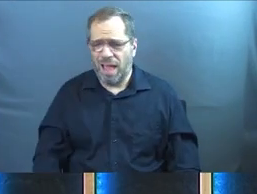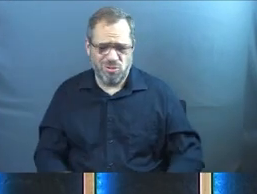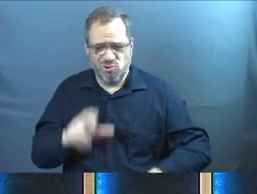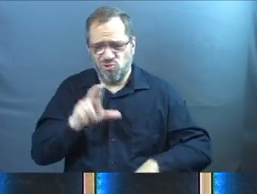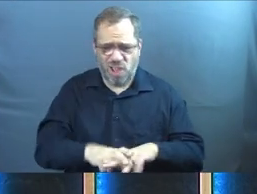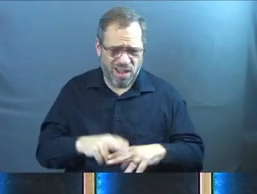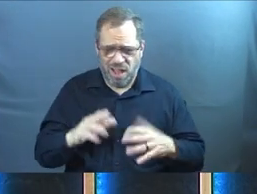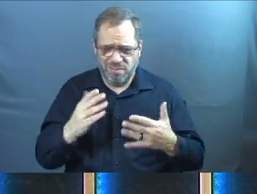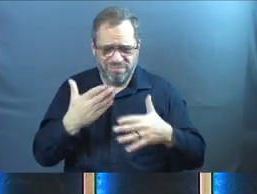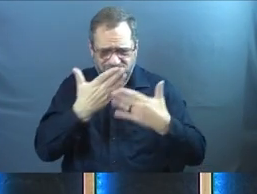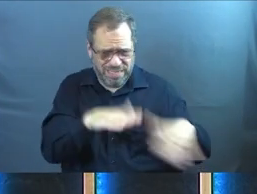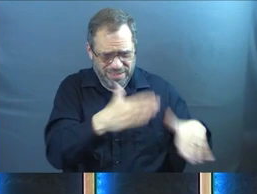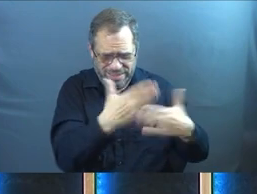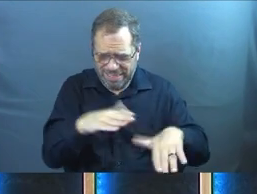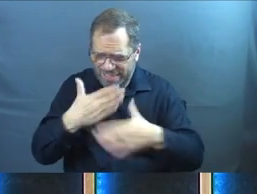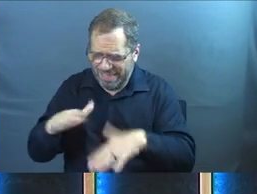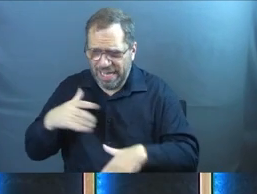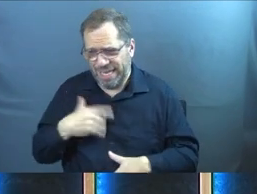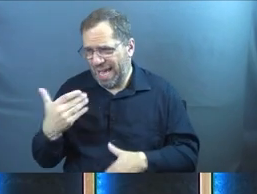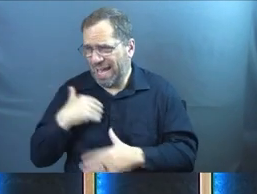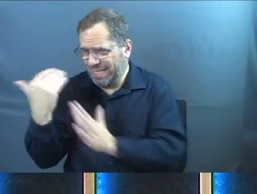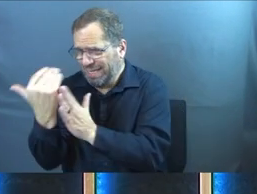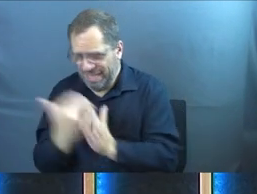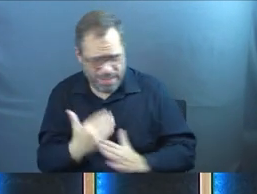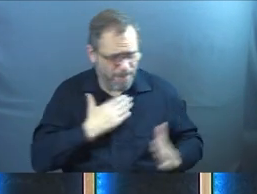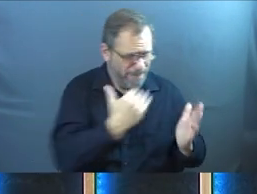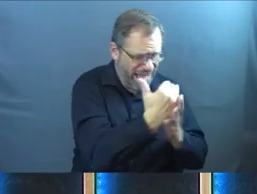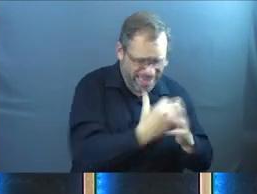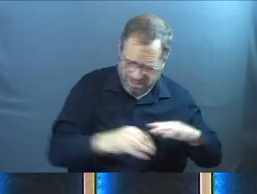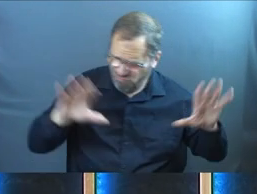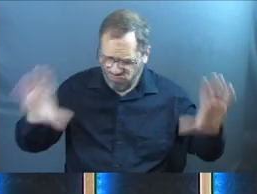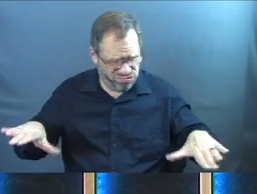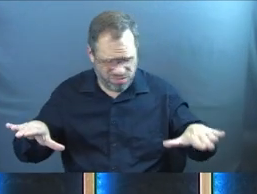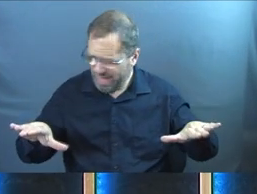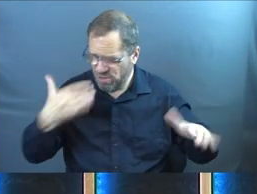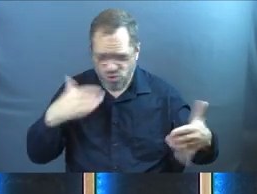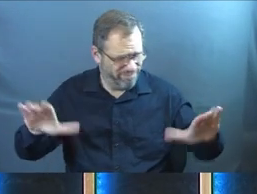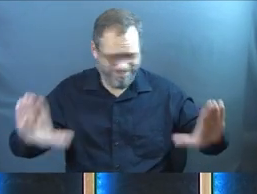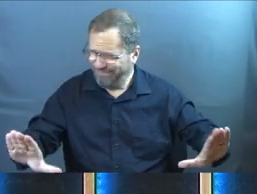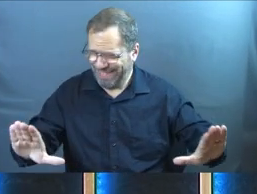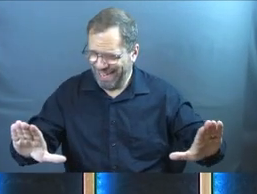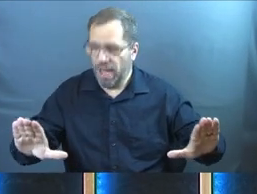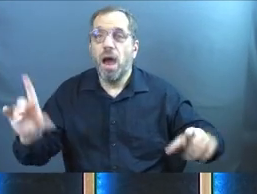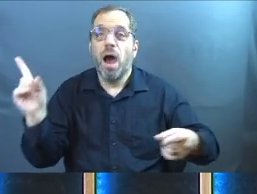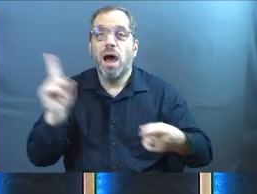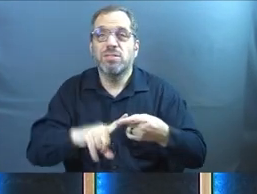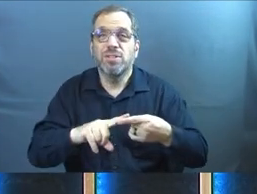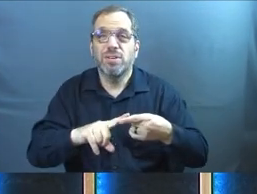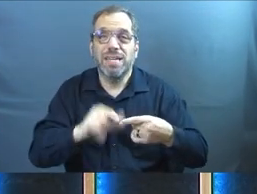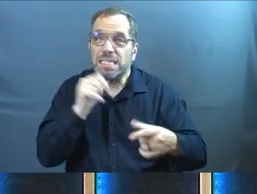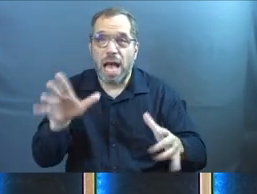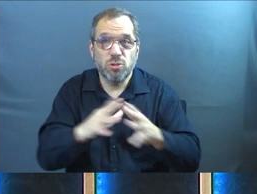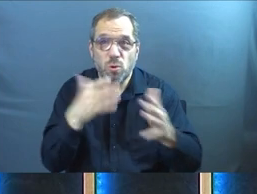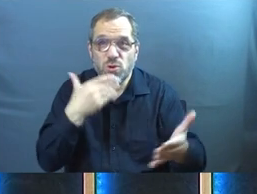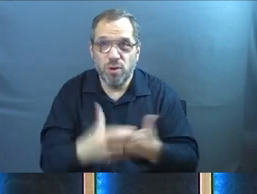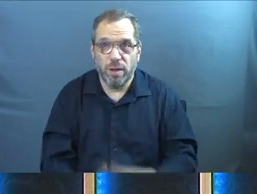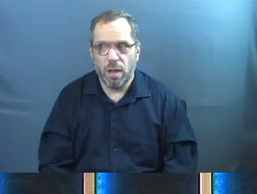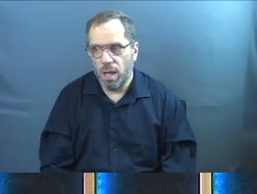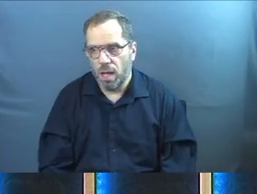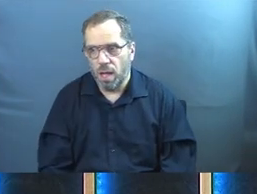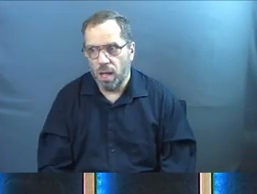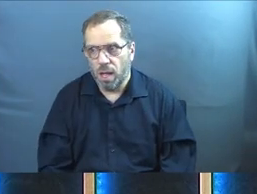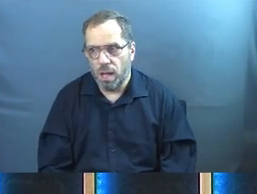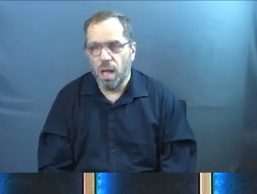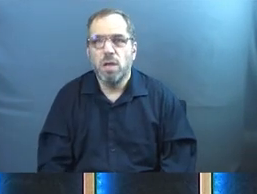sat down and we've divvied out the chores and he's got his list and she's got her list and it's all great. Yeah, until it's not so great.